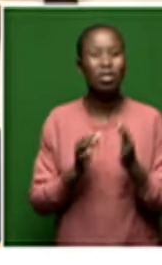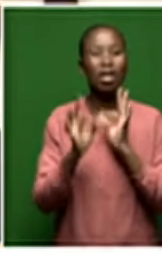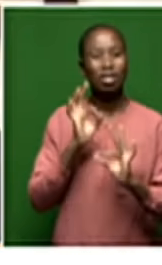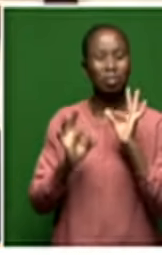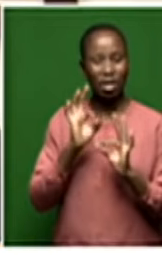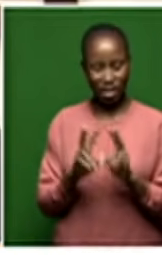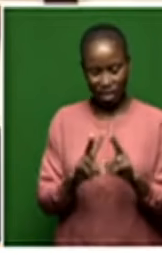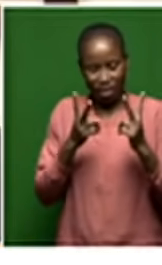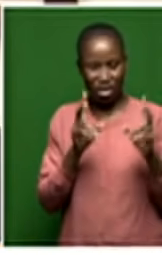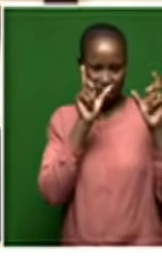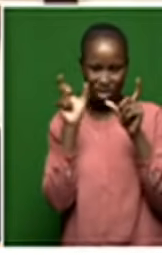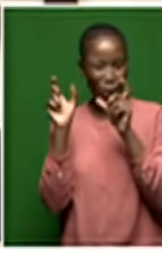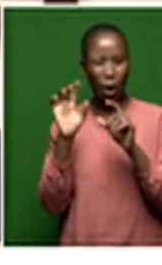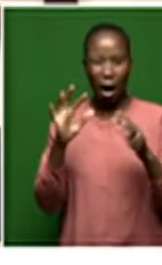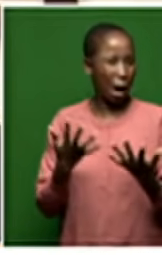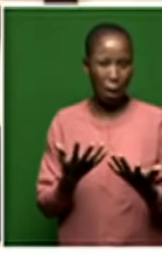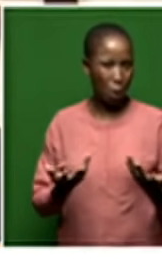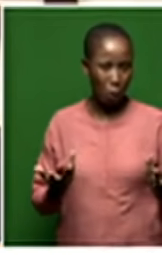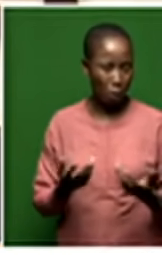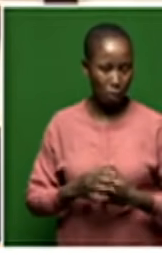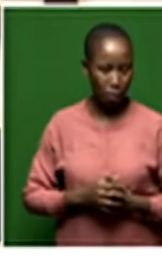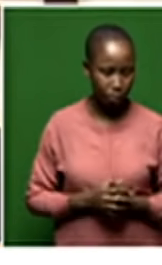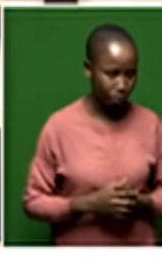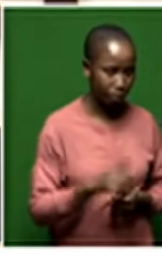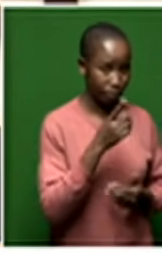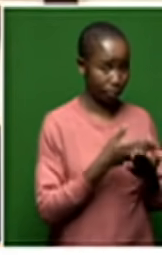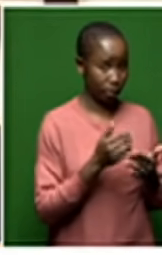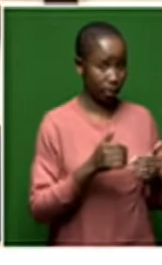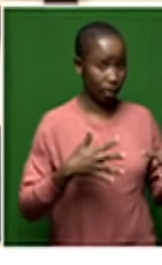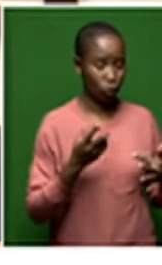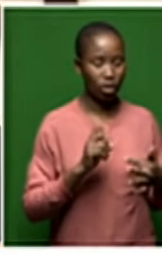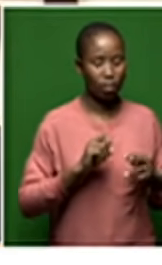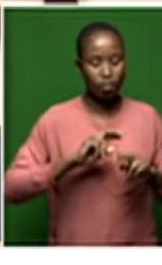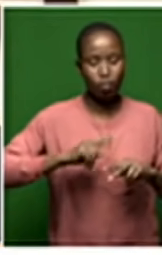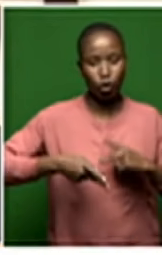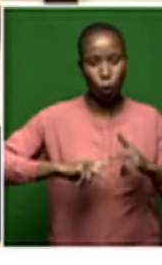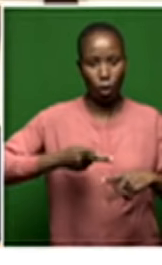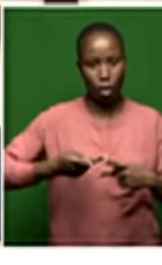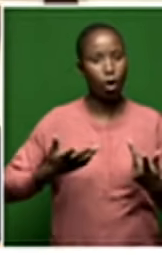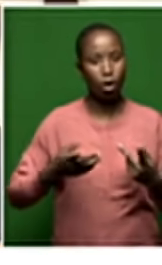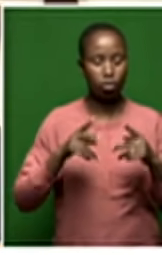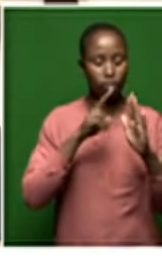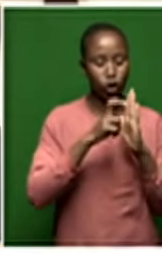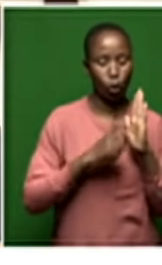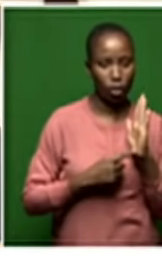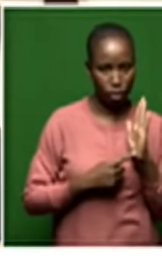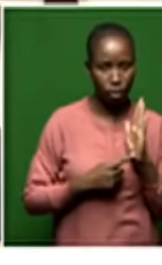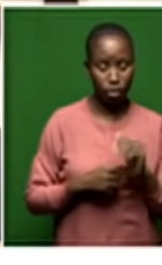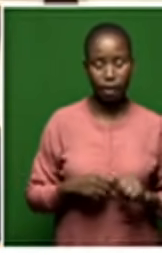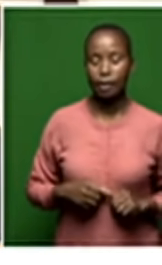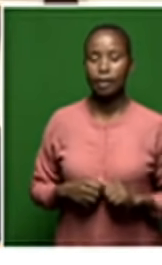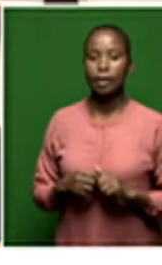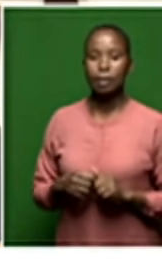us. Maybe let's start with the protocols, In a discussion like this one on such an important